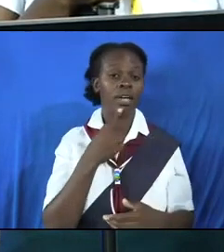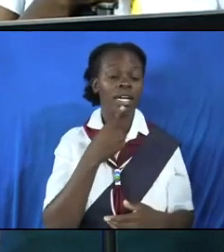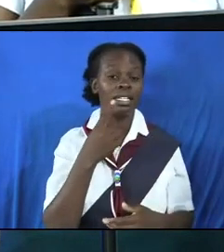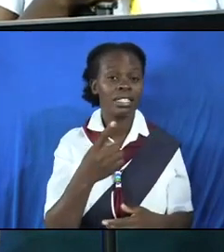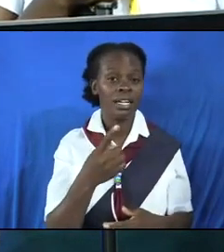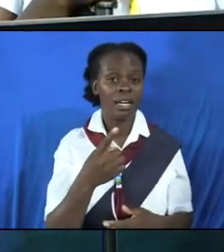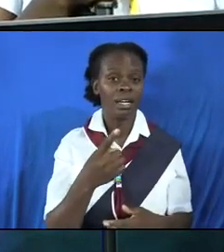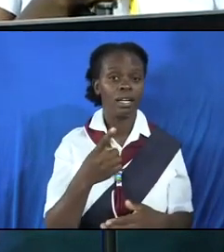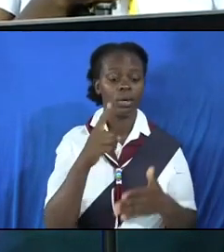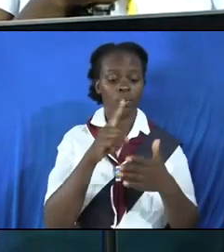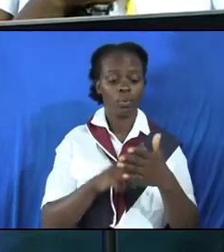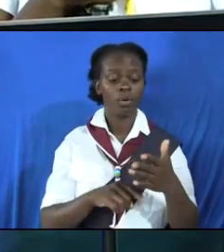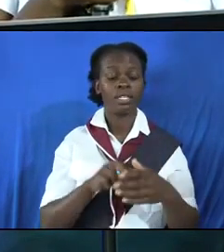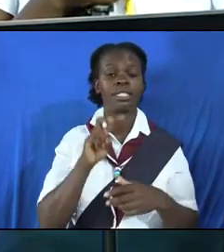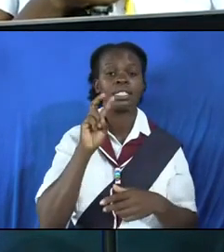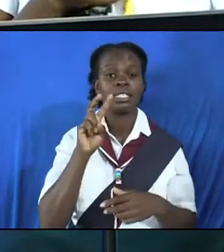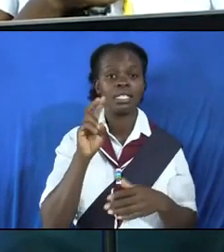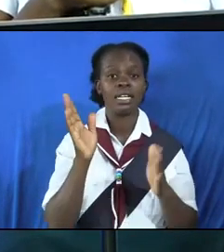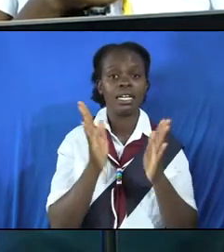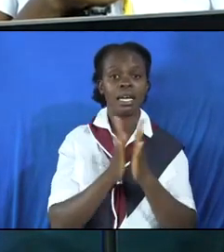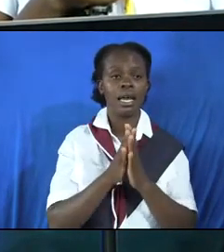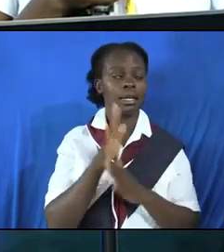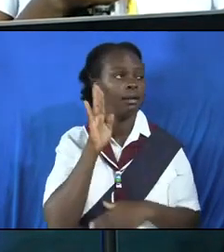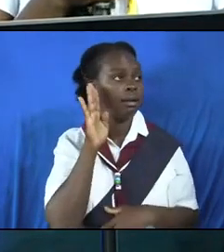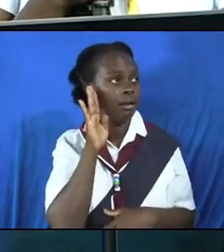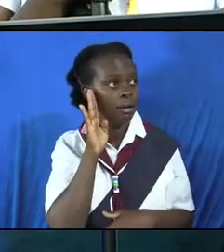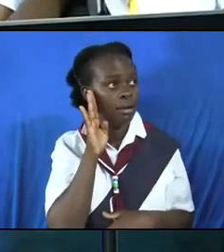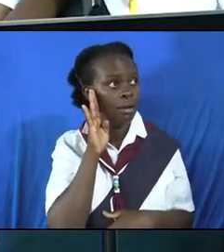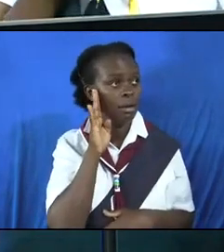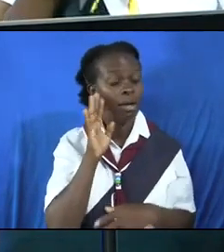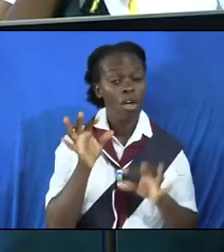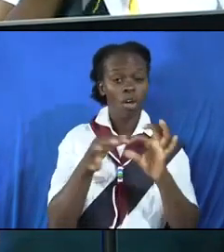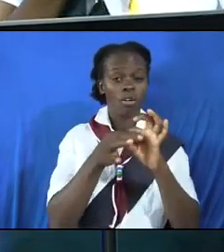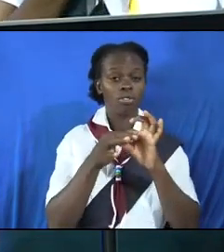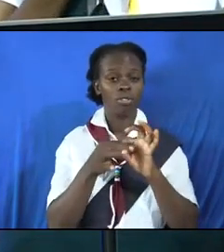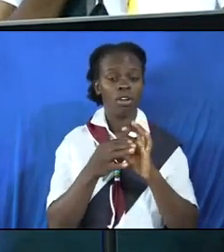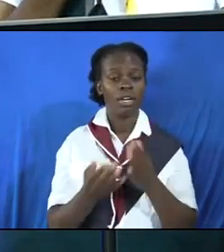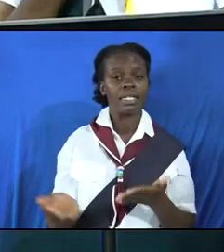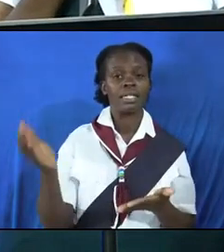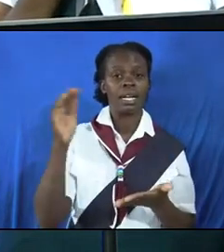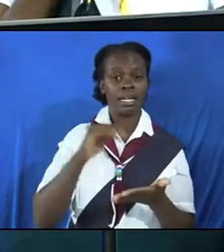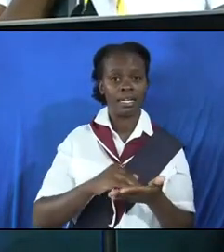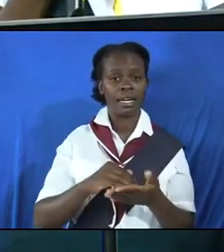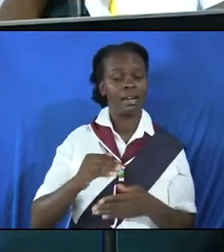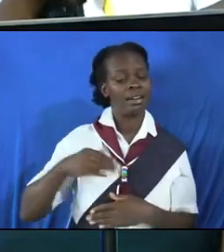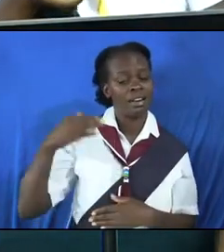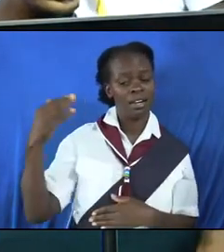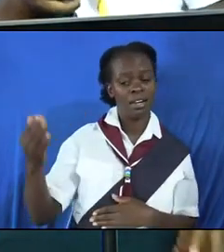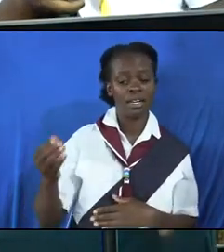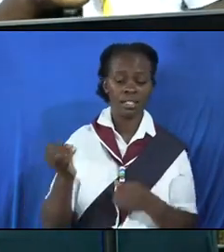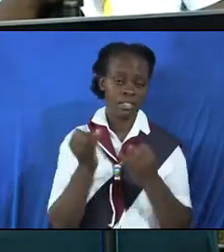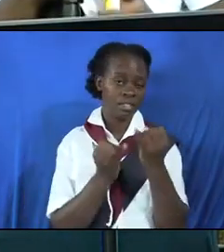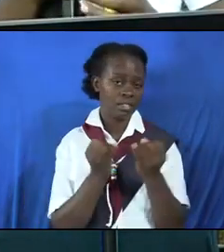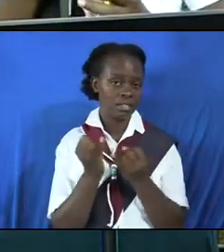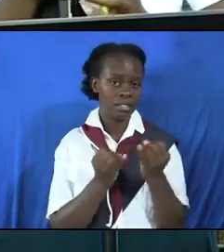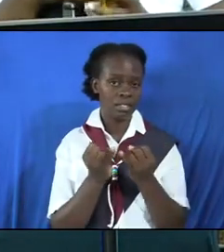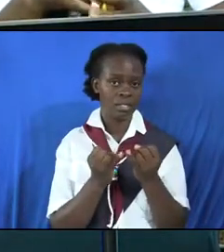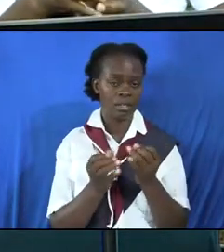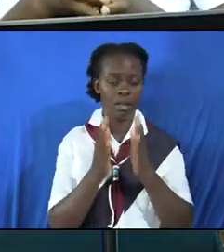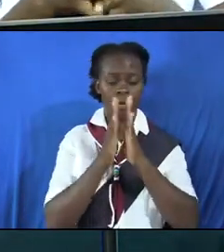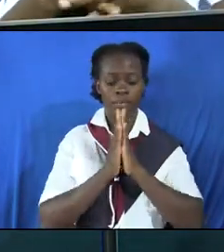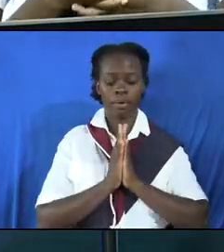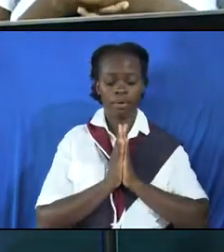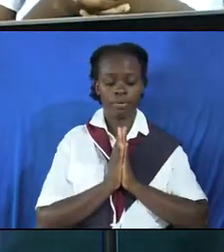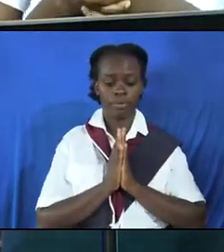seen and heard. Join us next Sabbath as we continue learning together. Let's